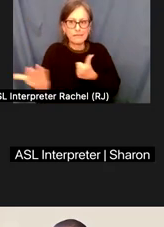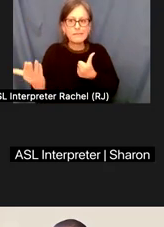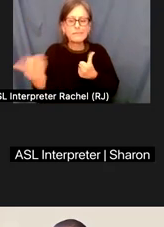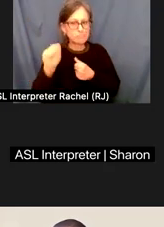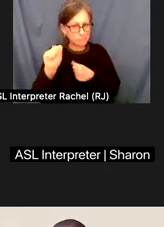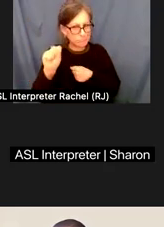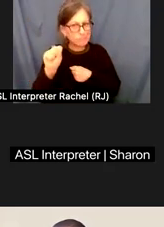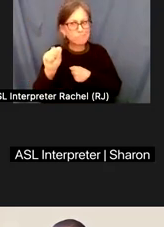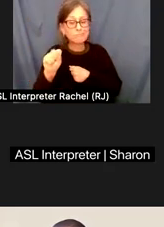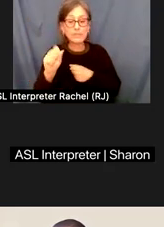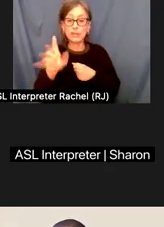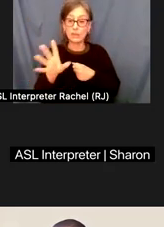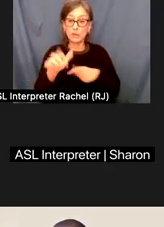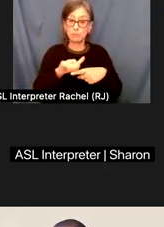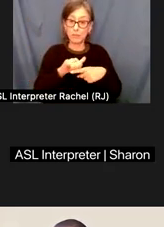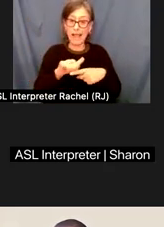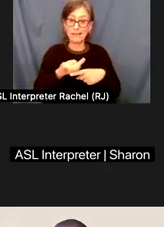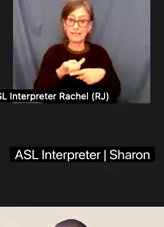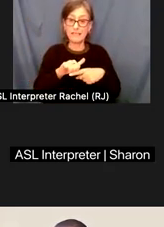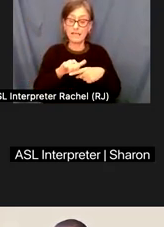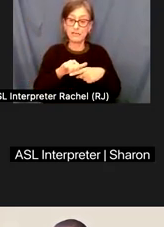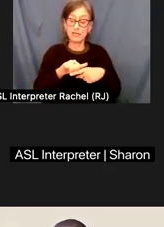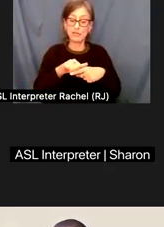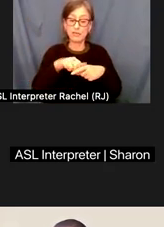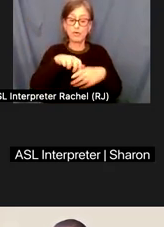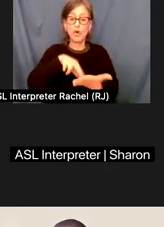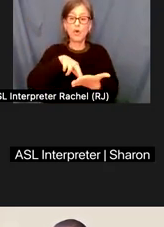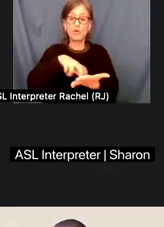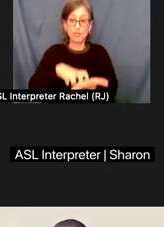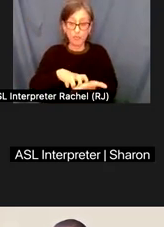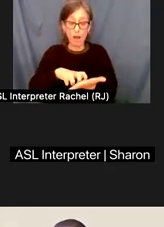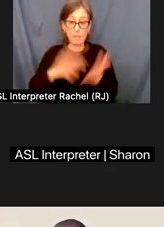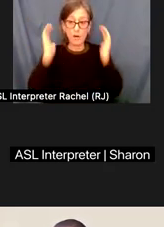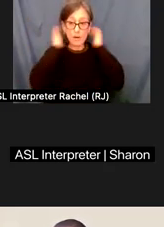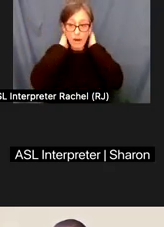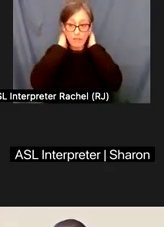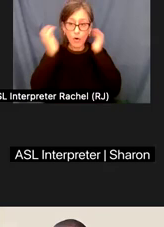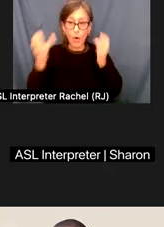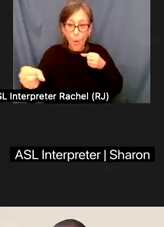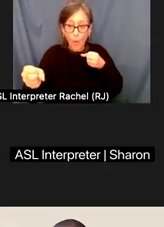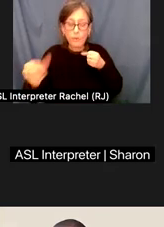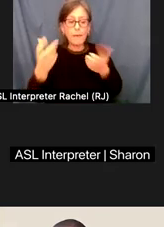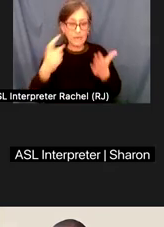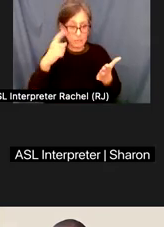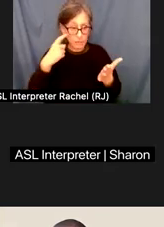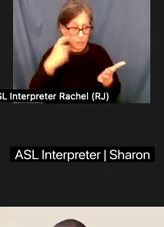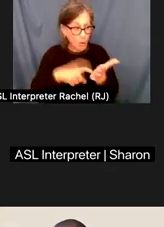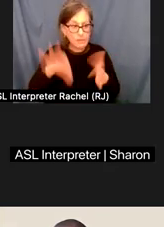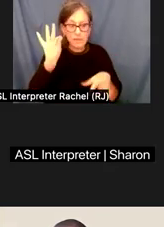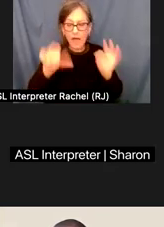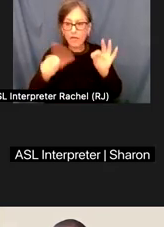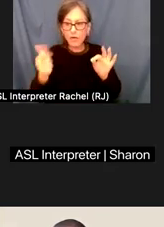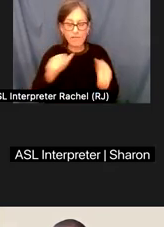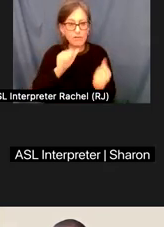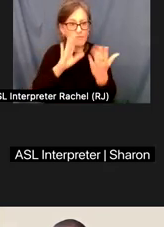Yes, when you actually practice a drop, cover, hold on, you discover the things that you might need to deal with, such as having